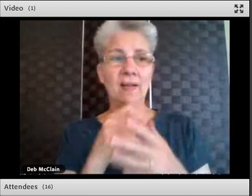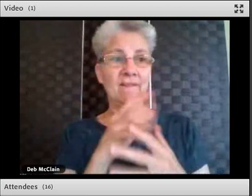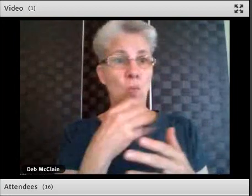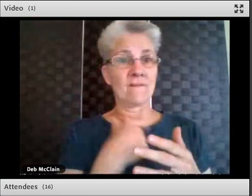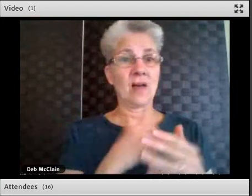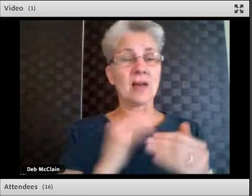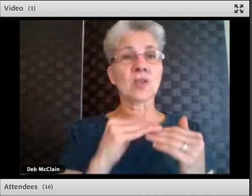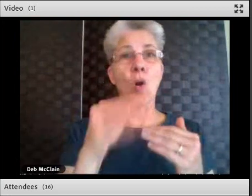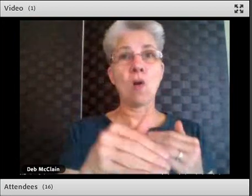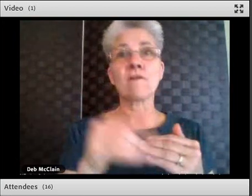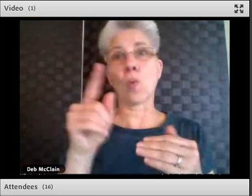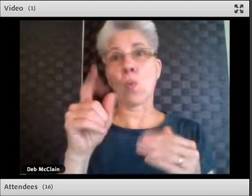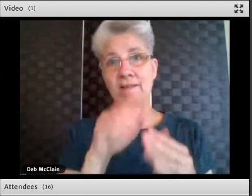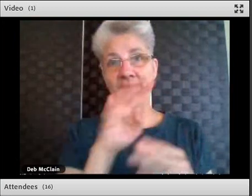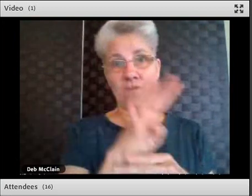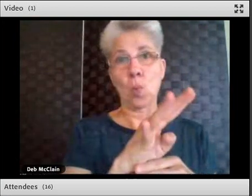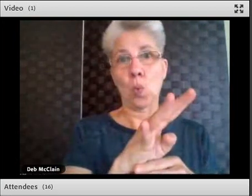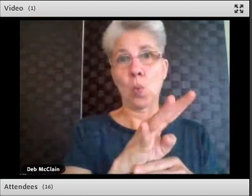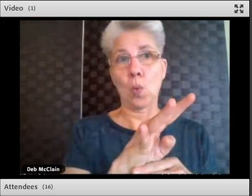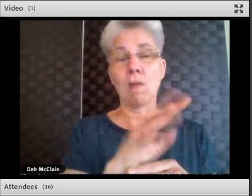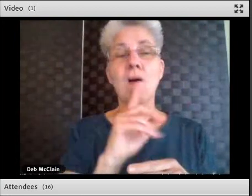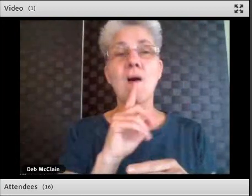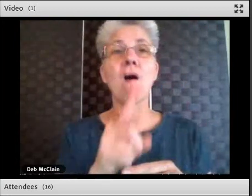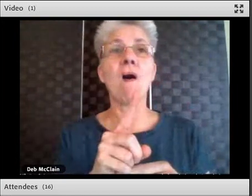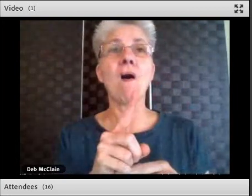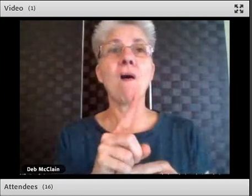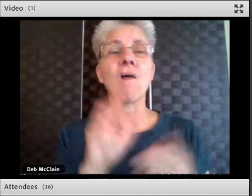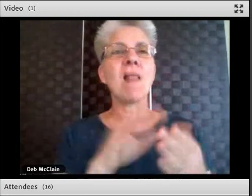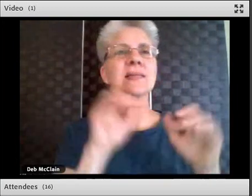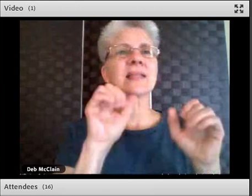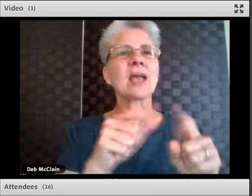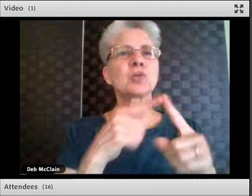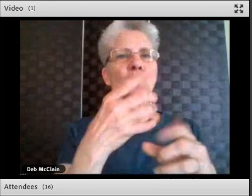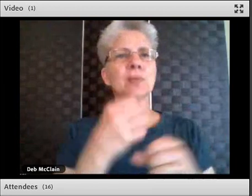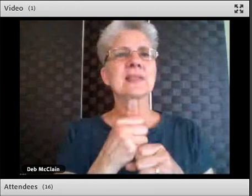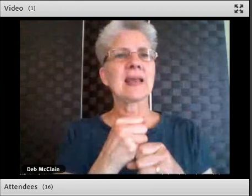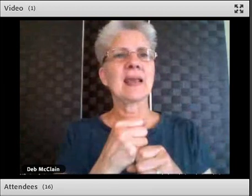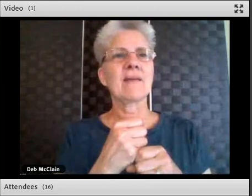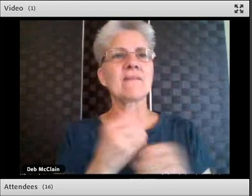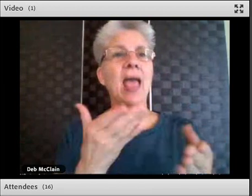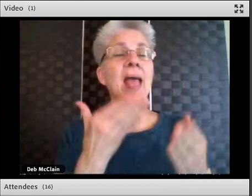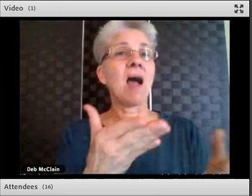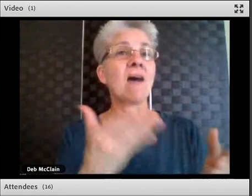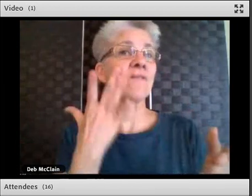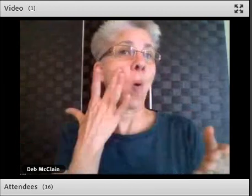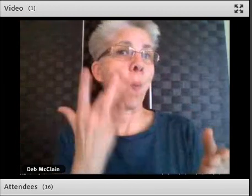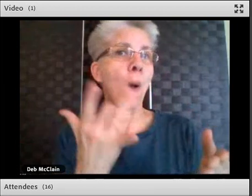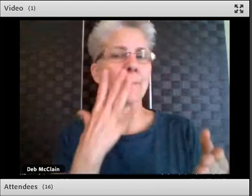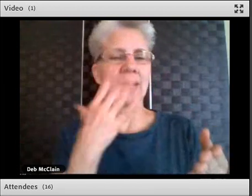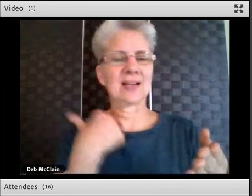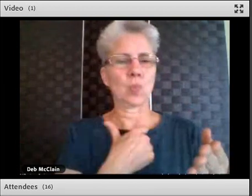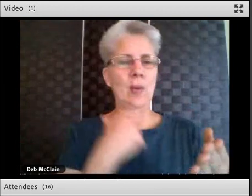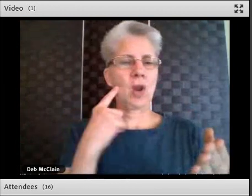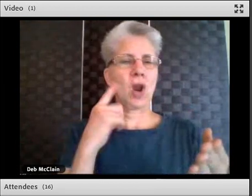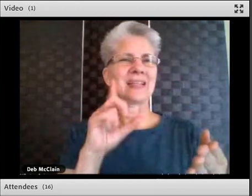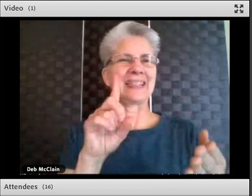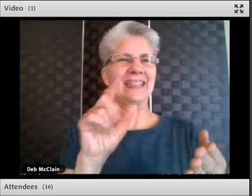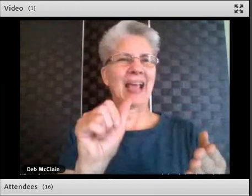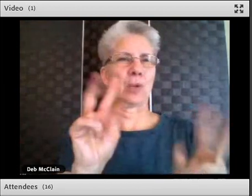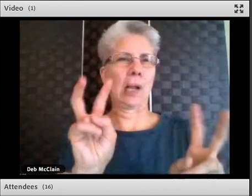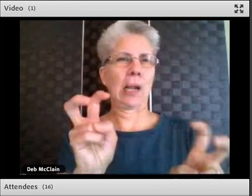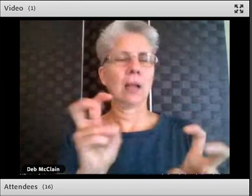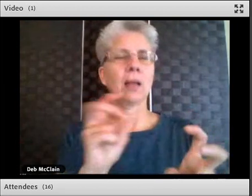more than 1 in 4 of us, are less likely to receive an offer just because we are disabled. And of